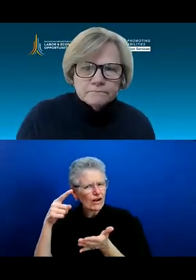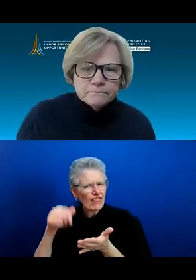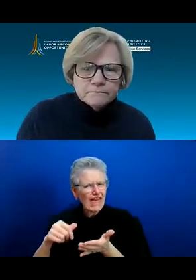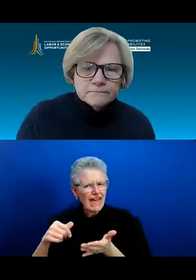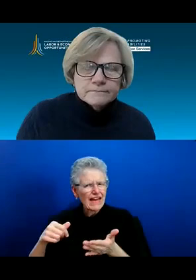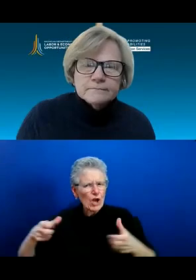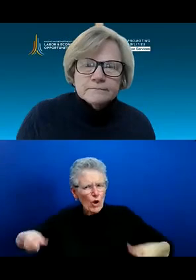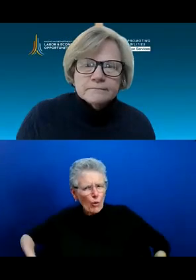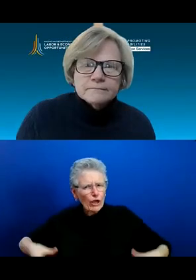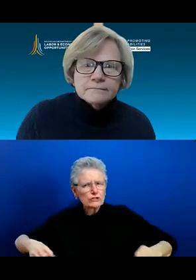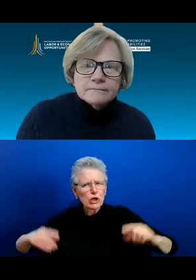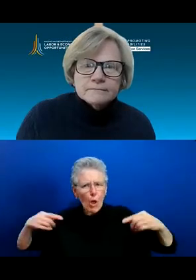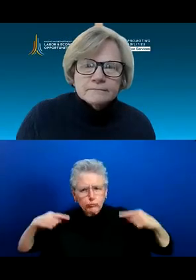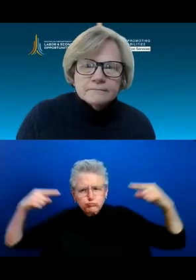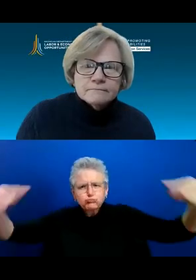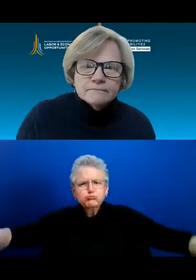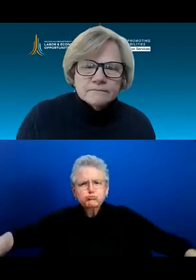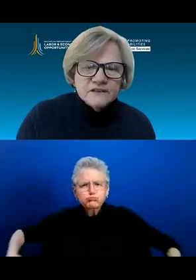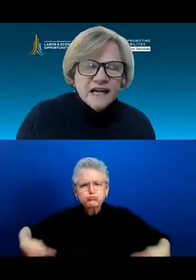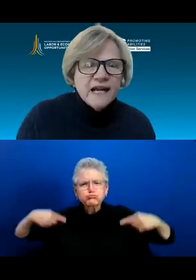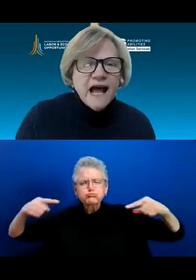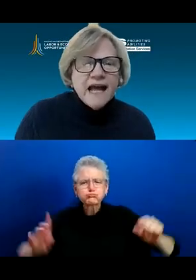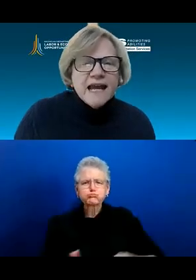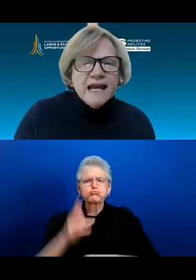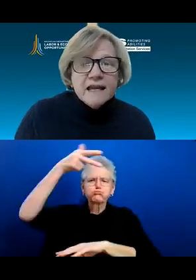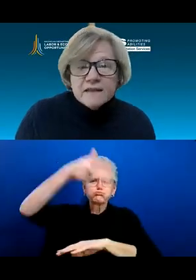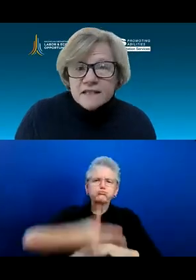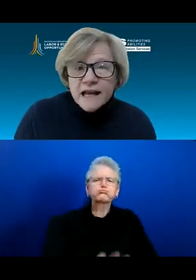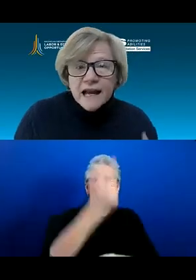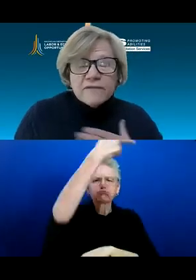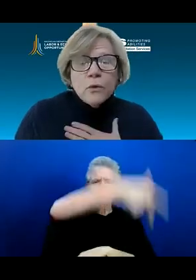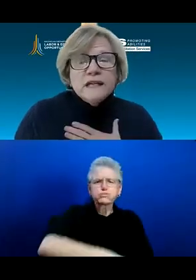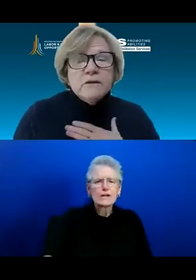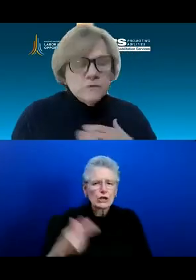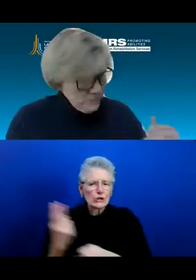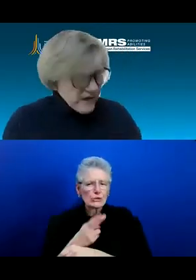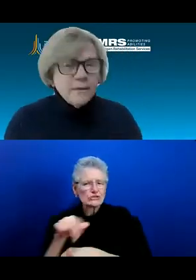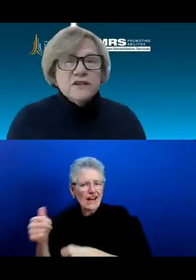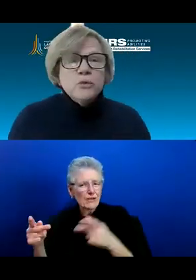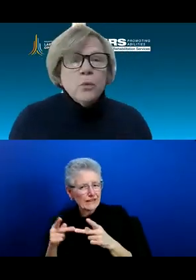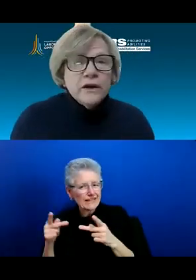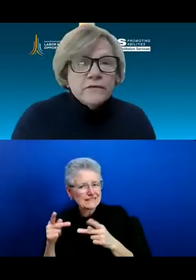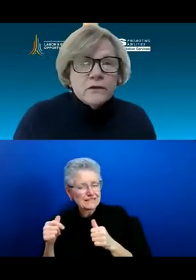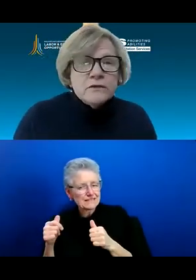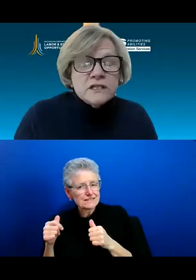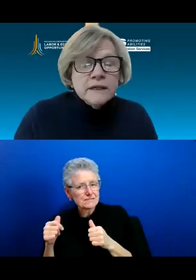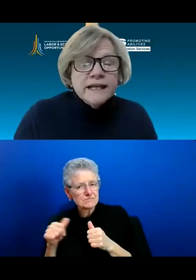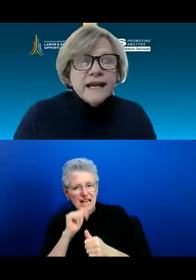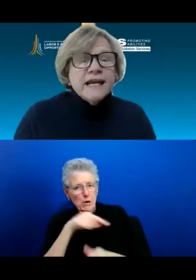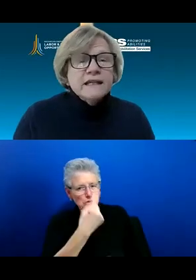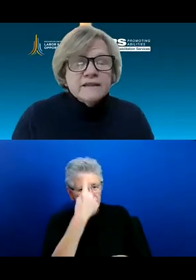wheelchair? It may be used other than for work. Okay. I've only recommended one of